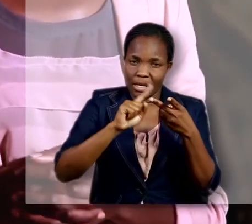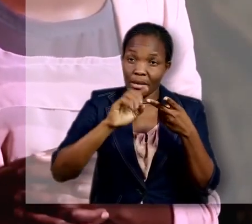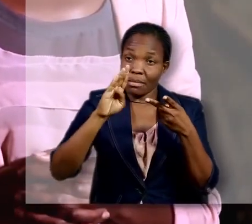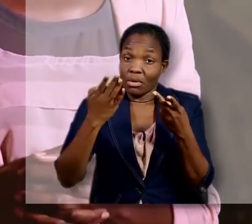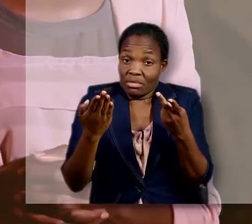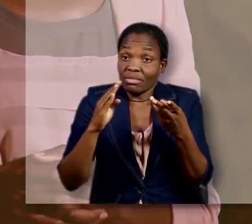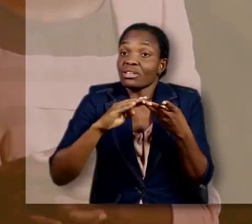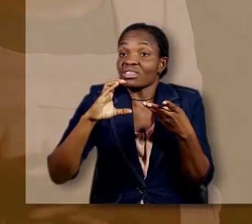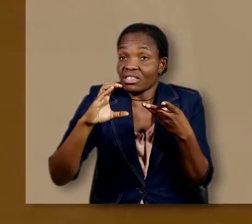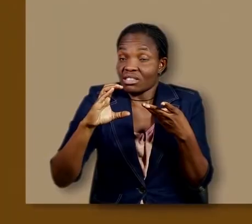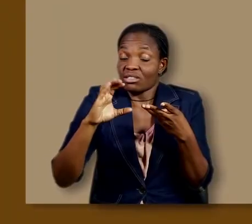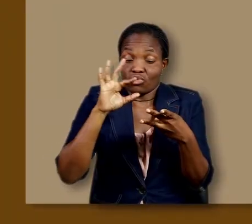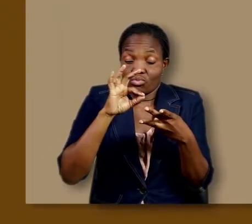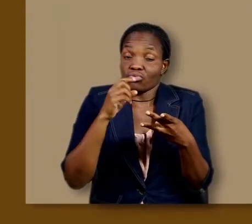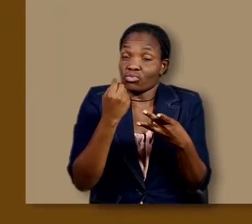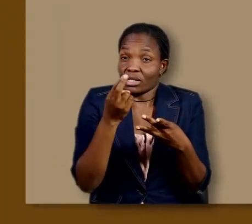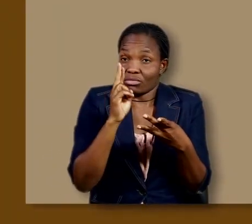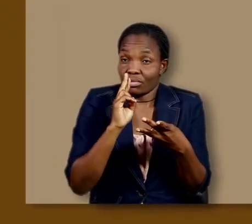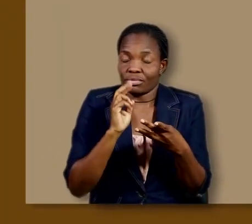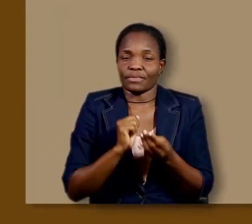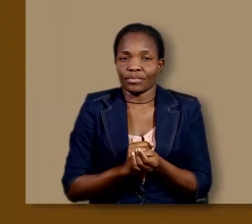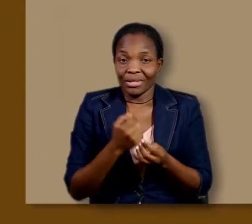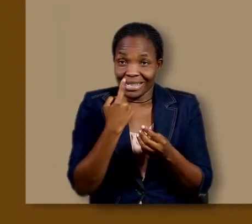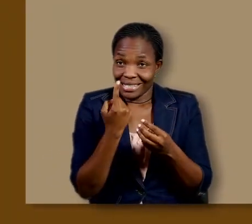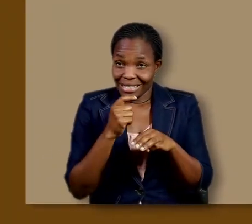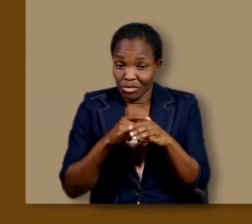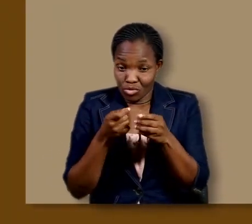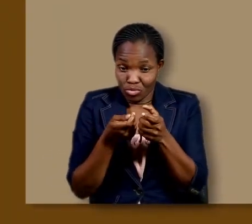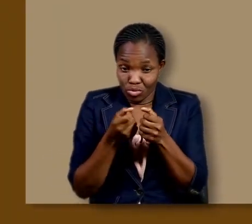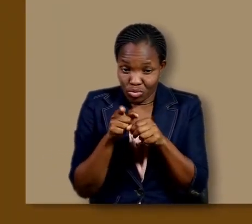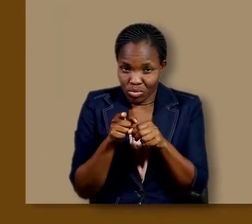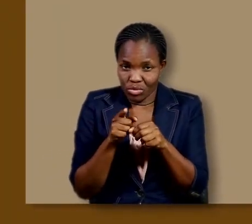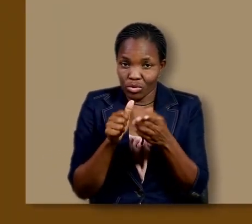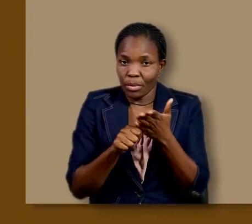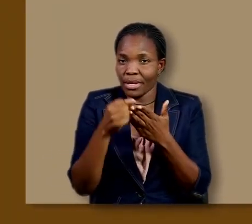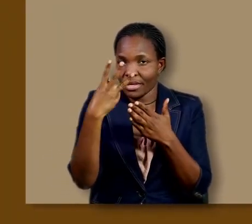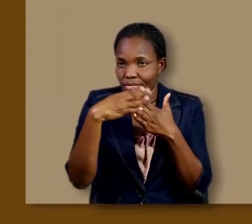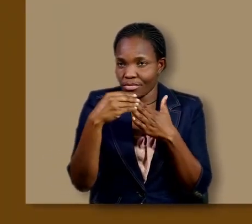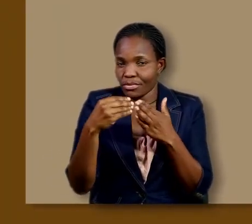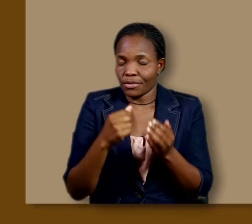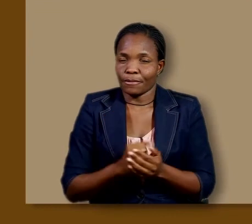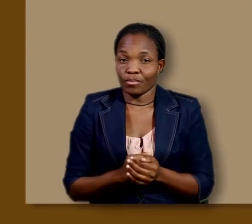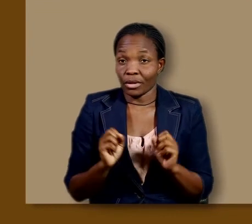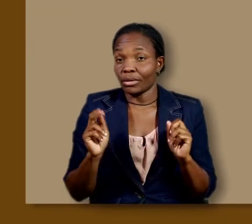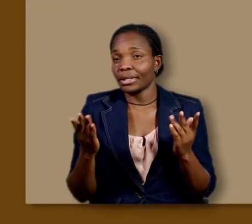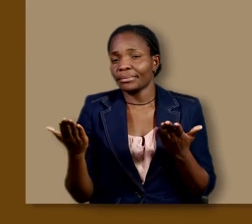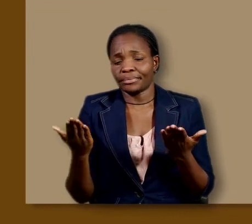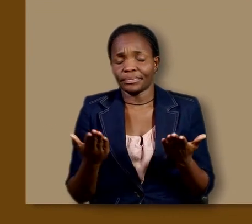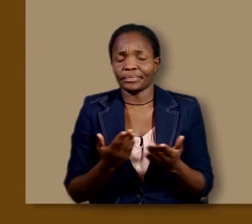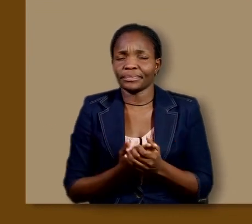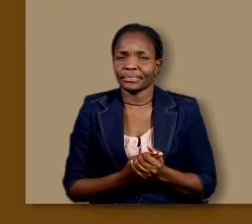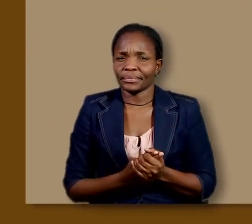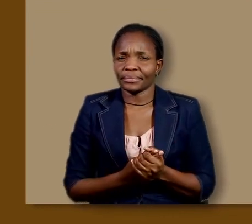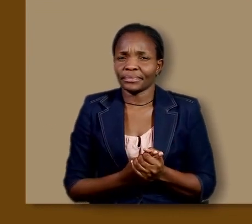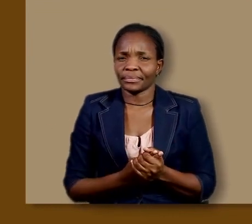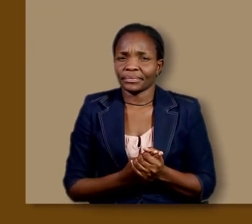$3 Namibian. And okay, here is the question. Tell us which statement from these three options you think is